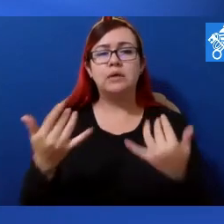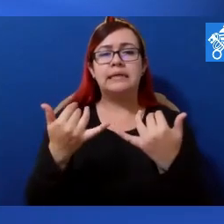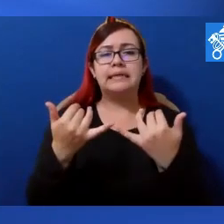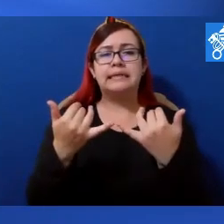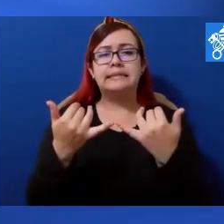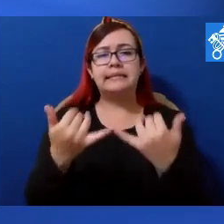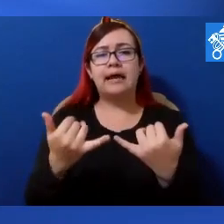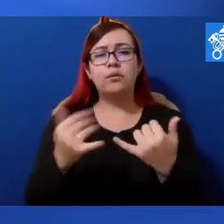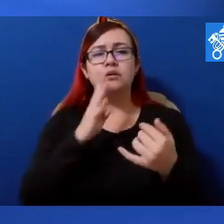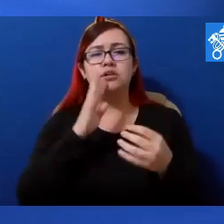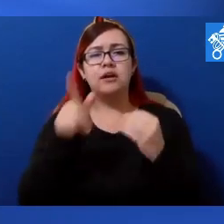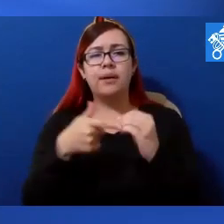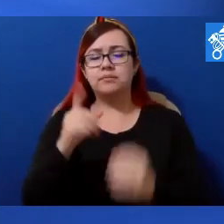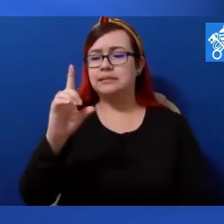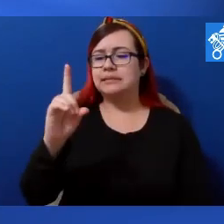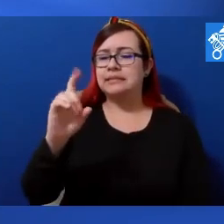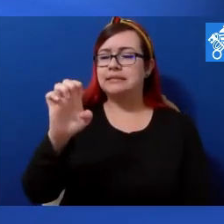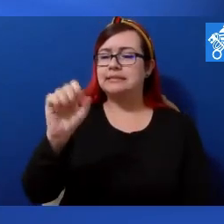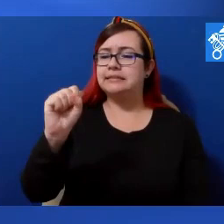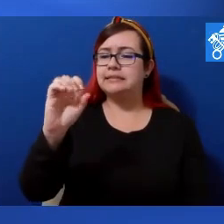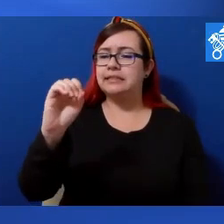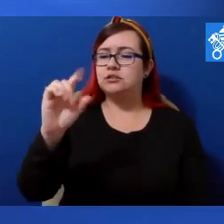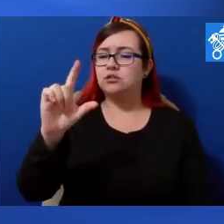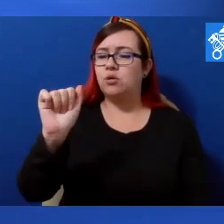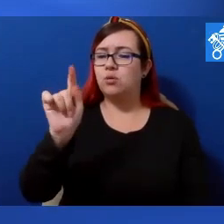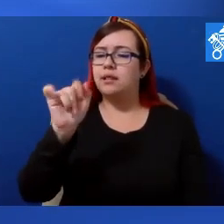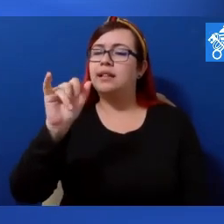object of discernment, desolation.